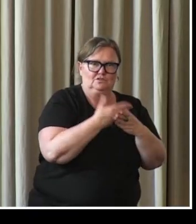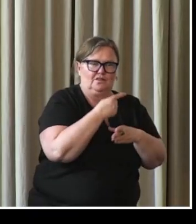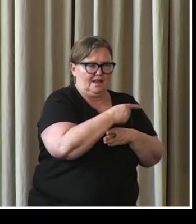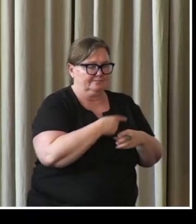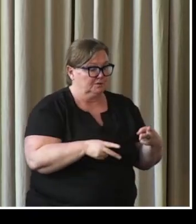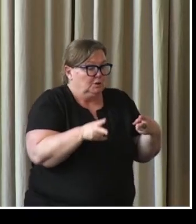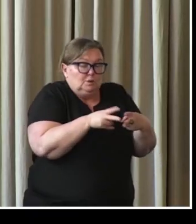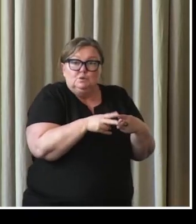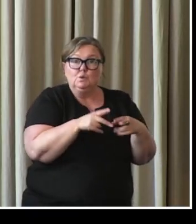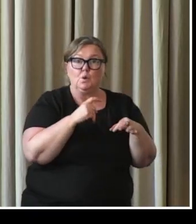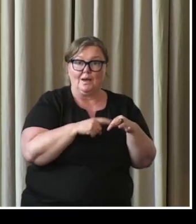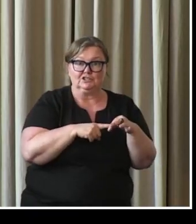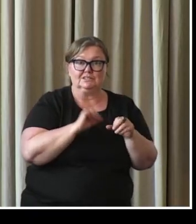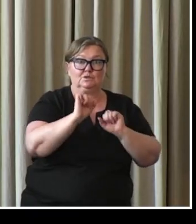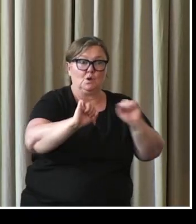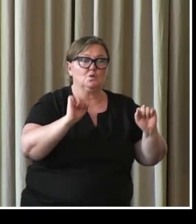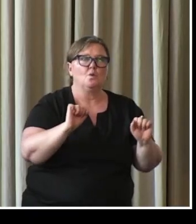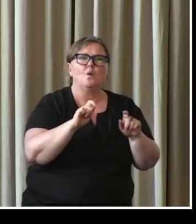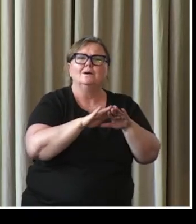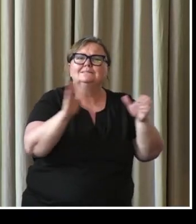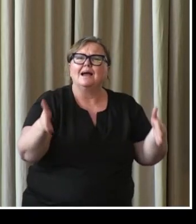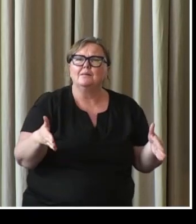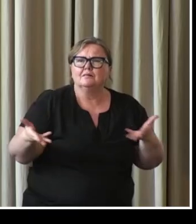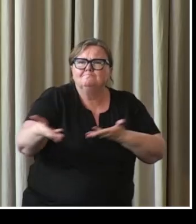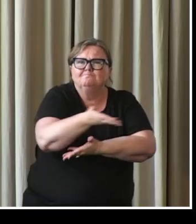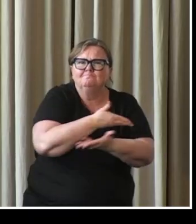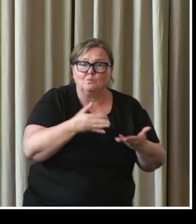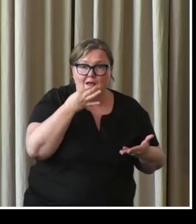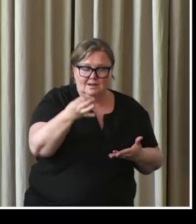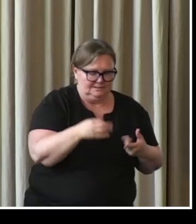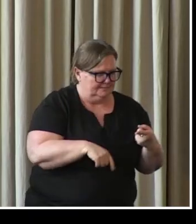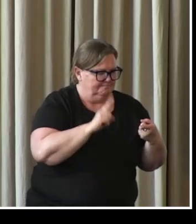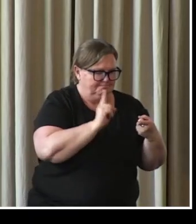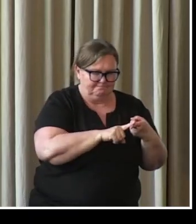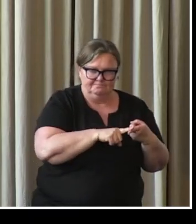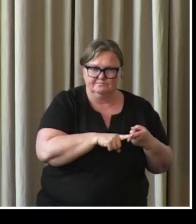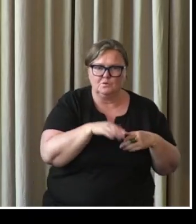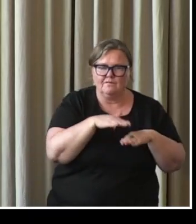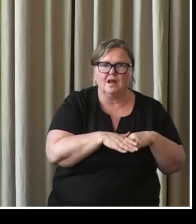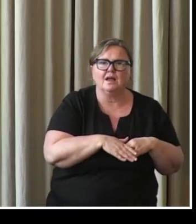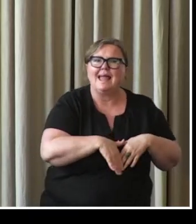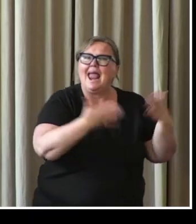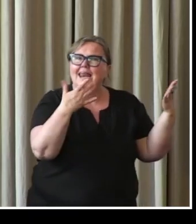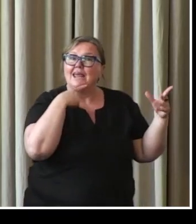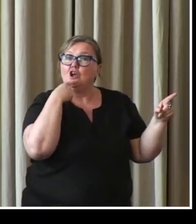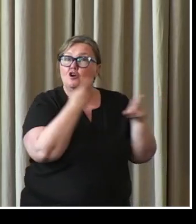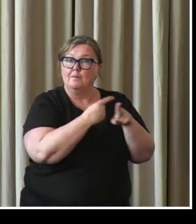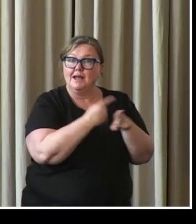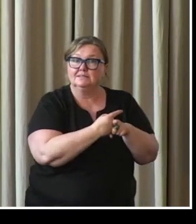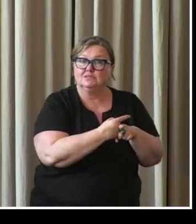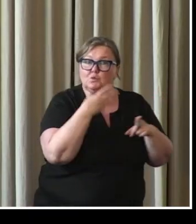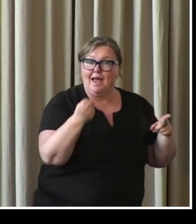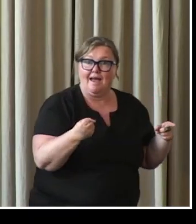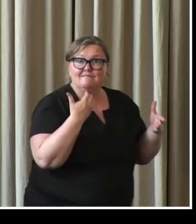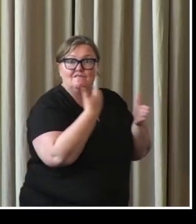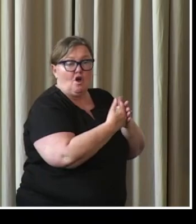2 questions that your table facilitator will be asking you. The first one will be about any comments that you might